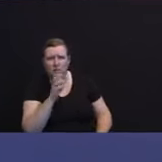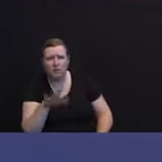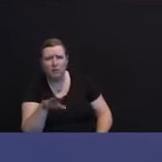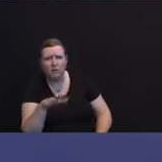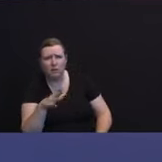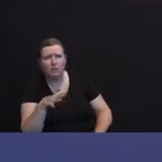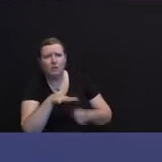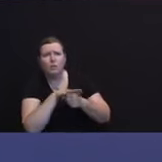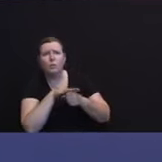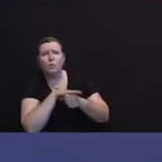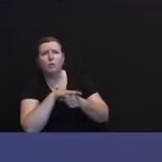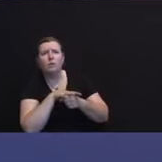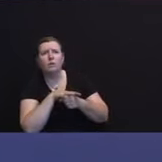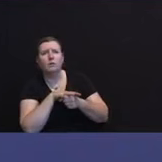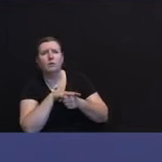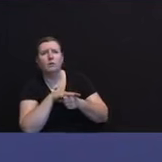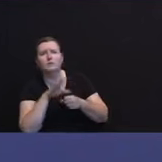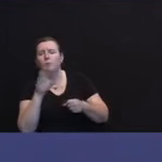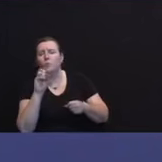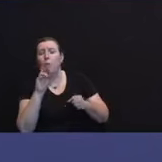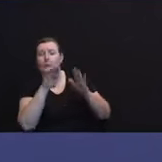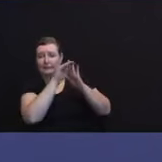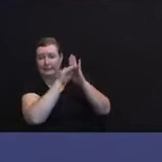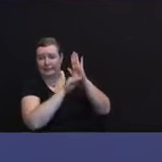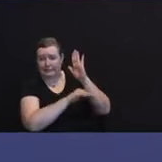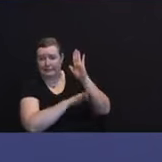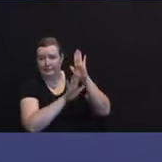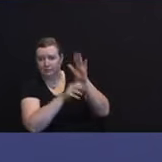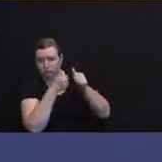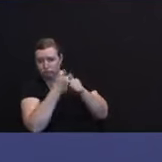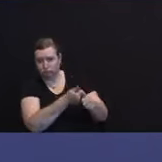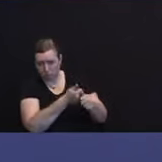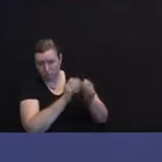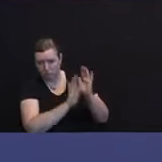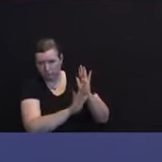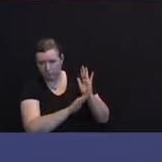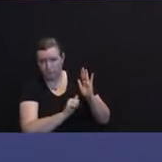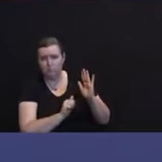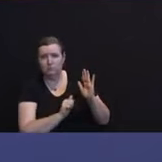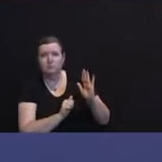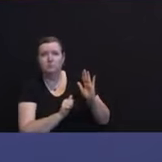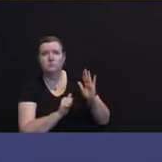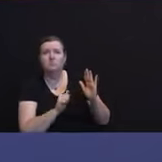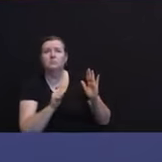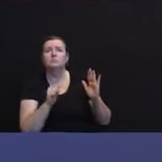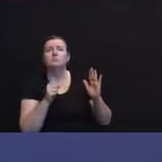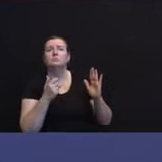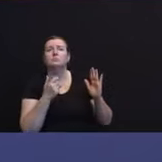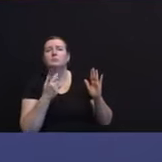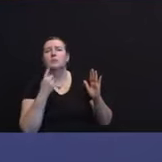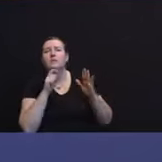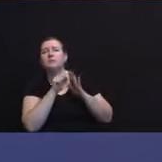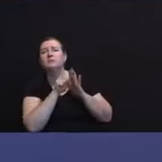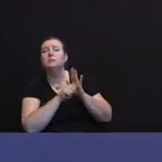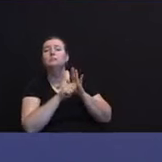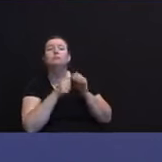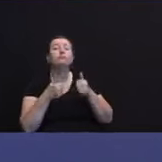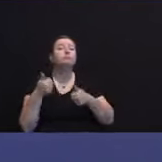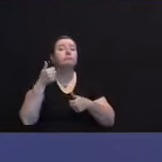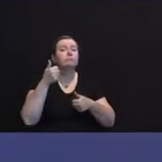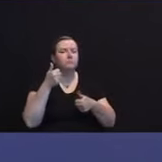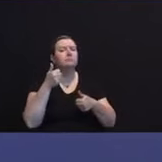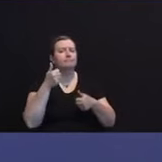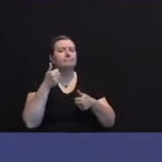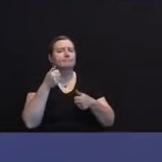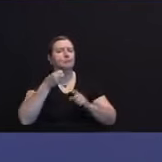level, we continue to be very supportive of anything we could do to allow outdoor dining to continue to be into the colder